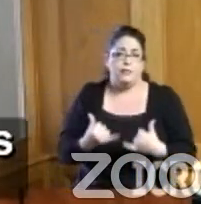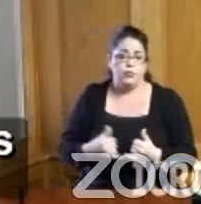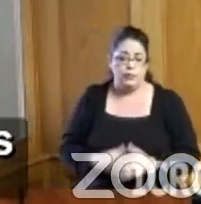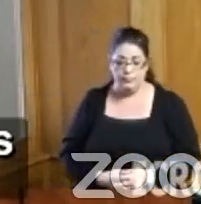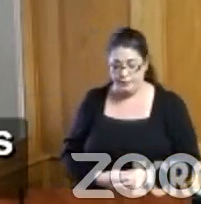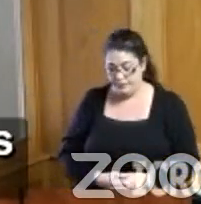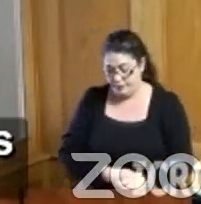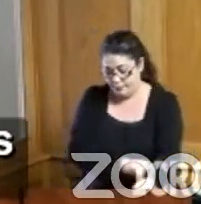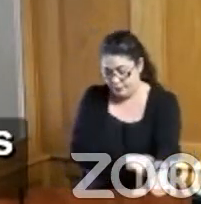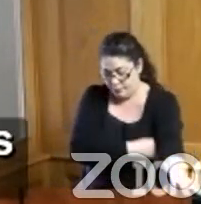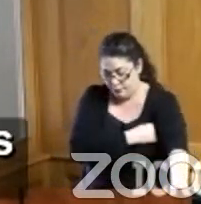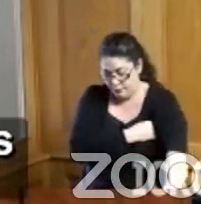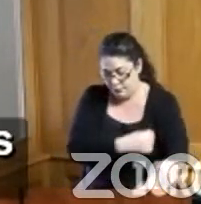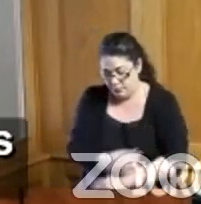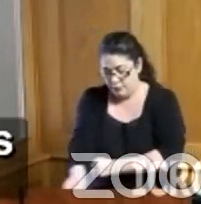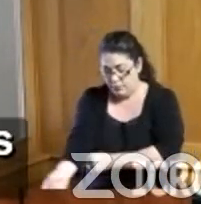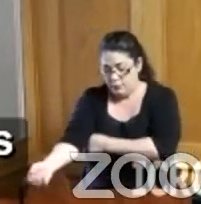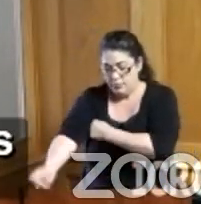study